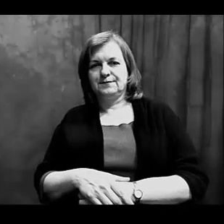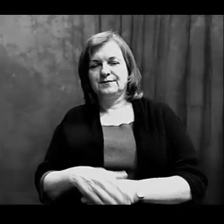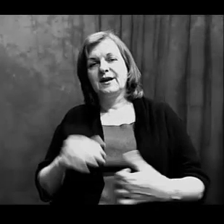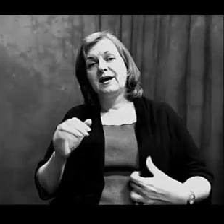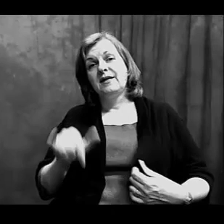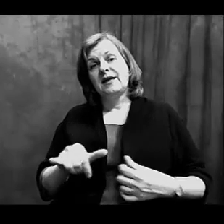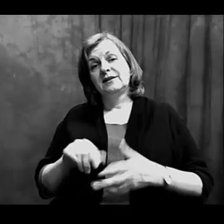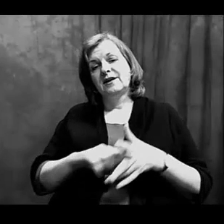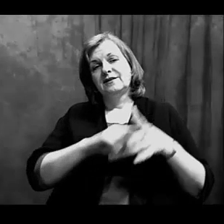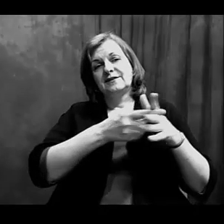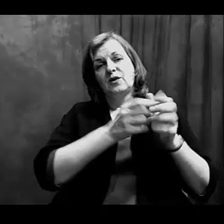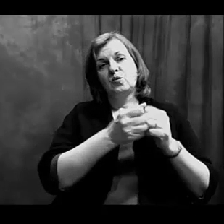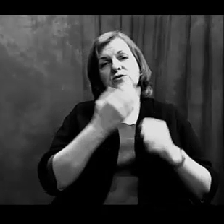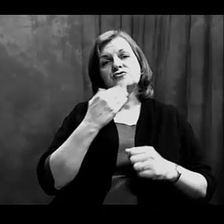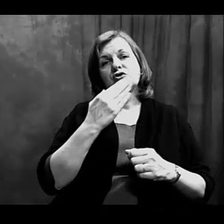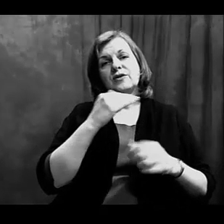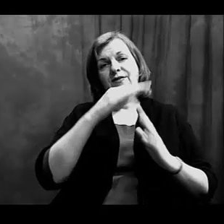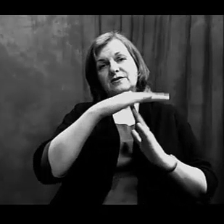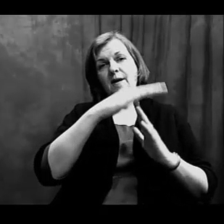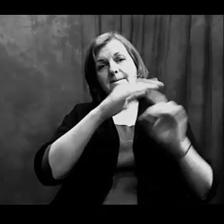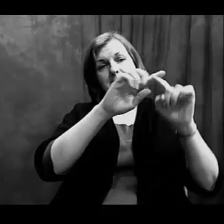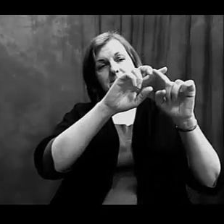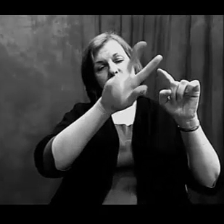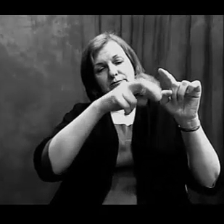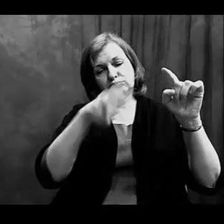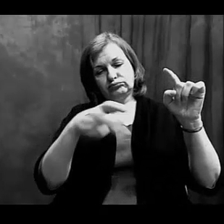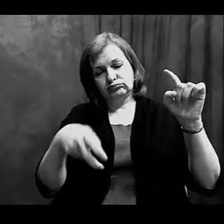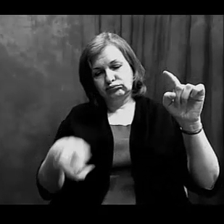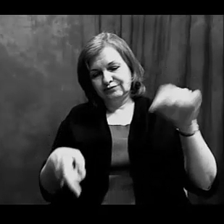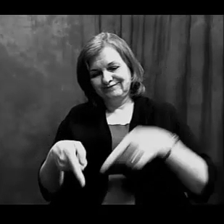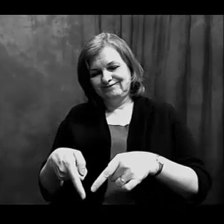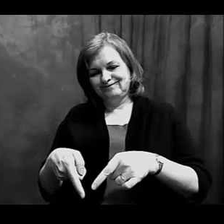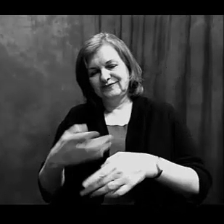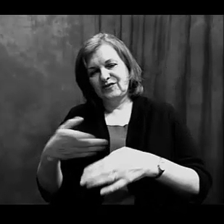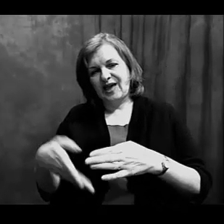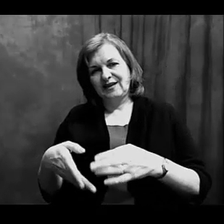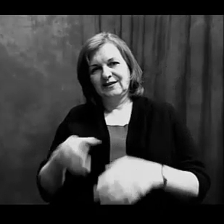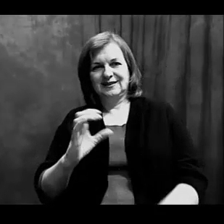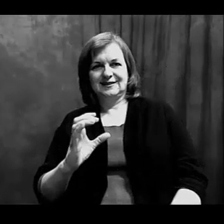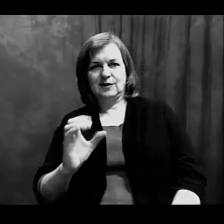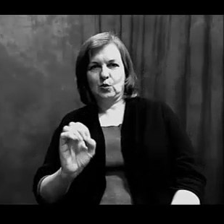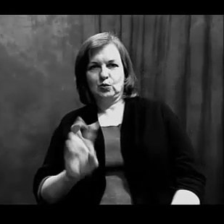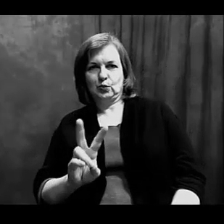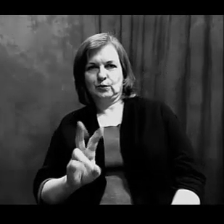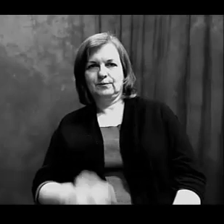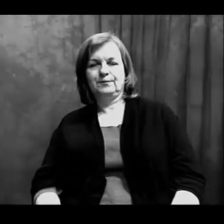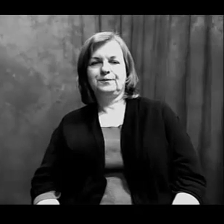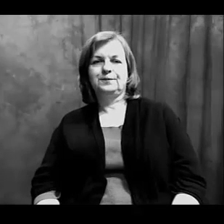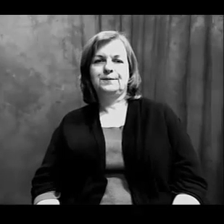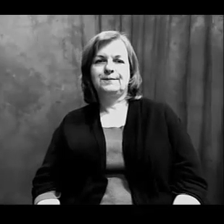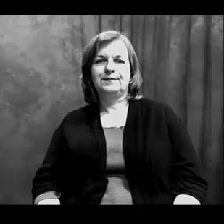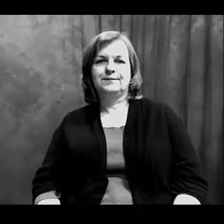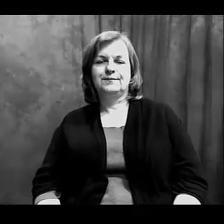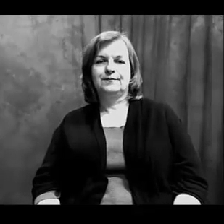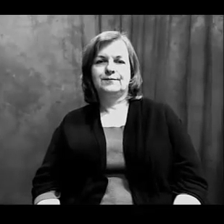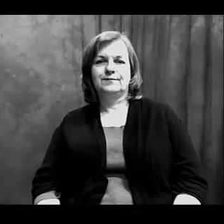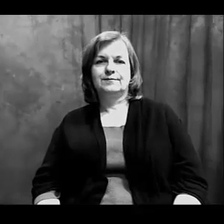it. So this is starting out with our sugars and ending with our CO2.